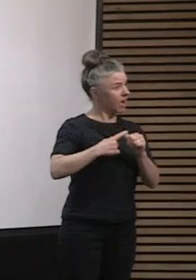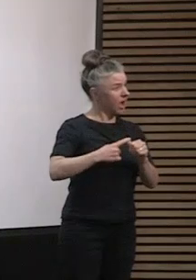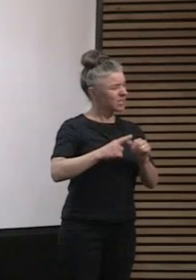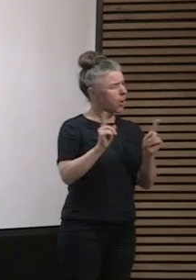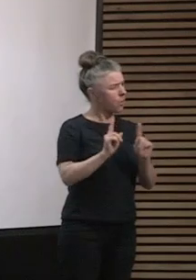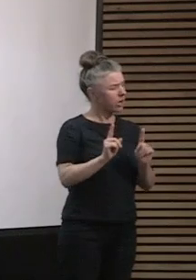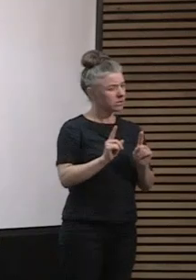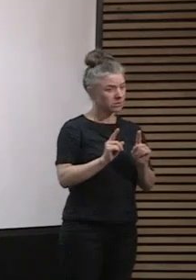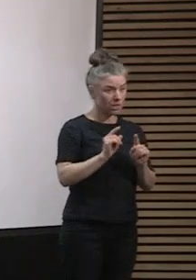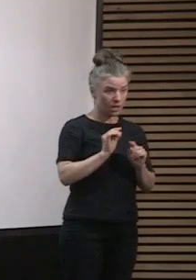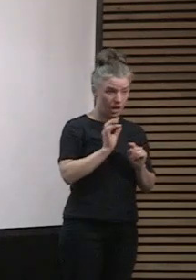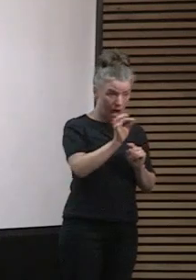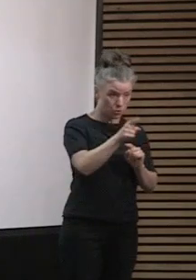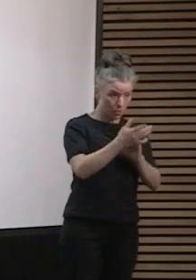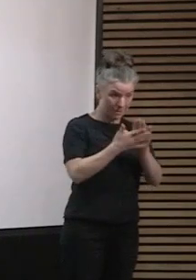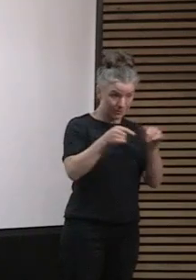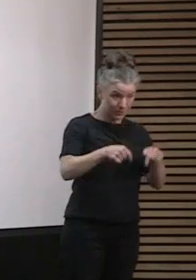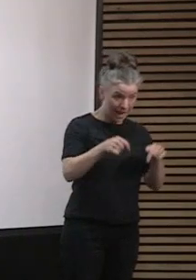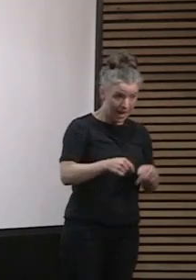You mean today?